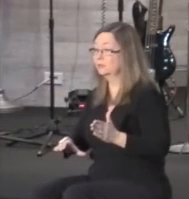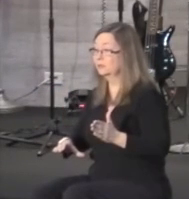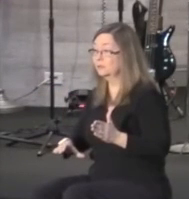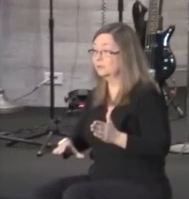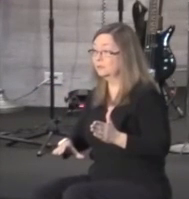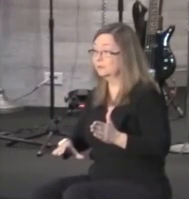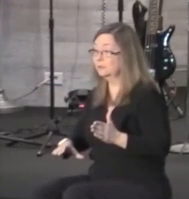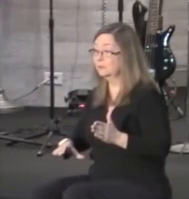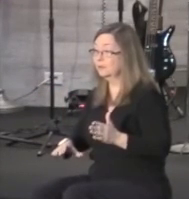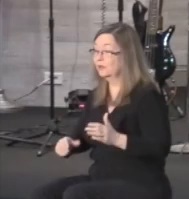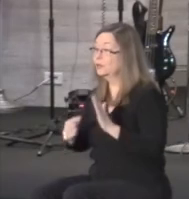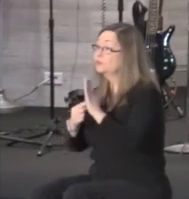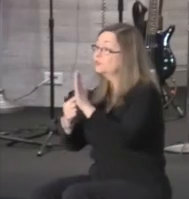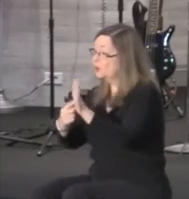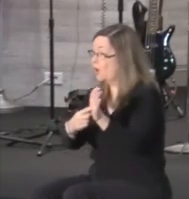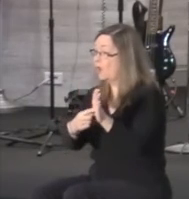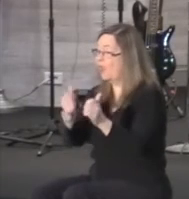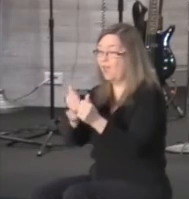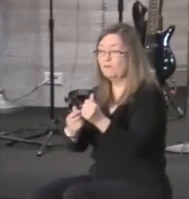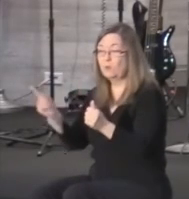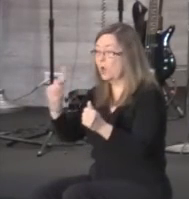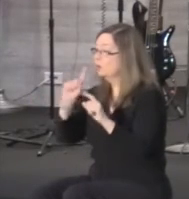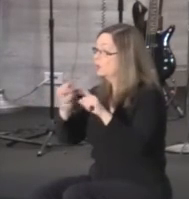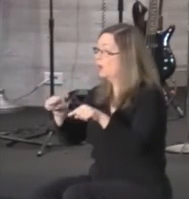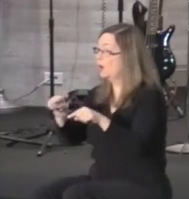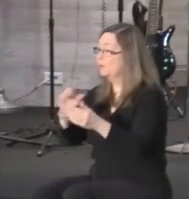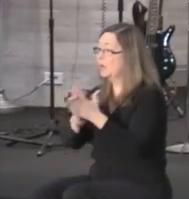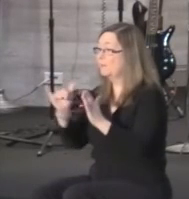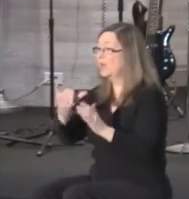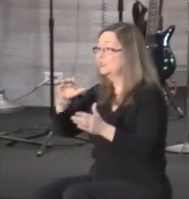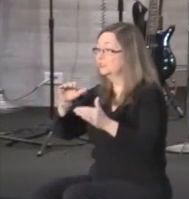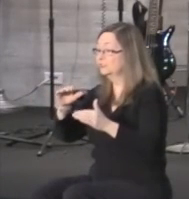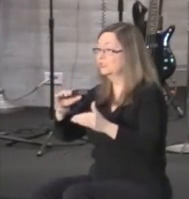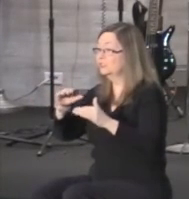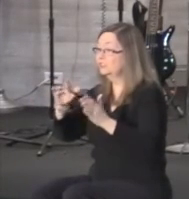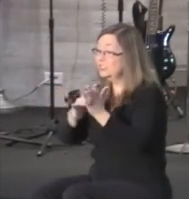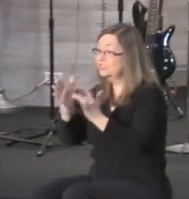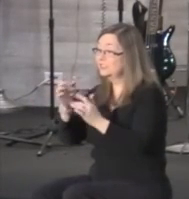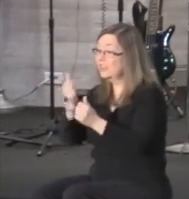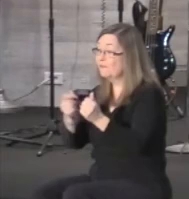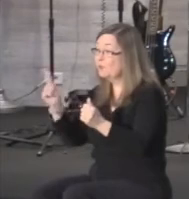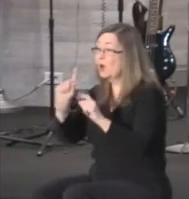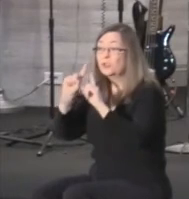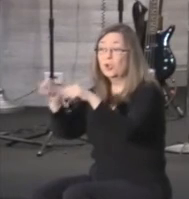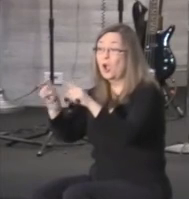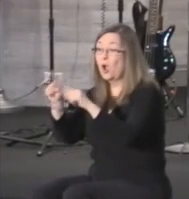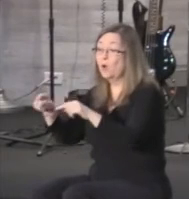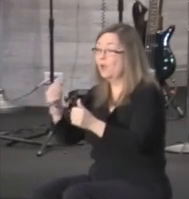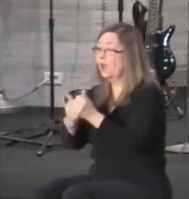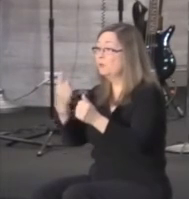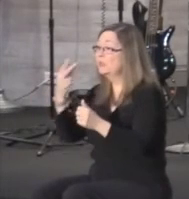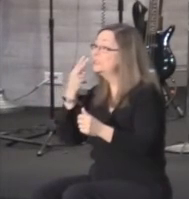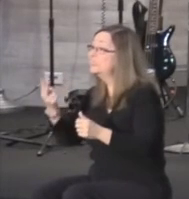Model every place you go. Be a little Jesus everywhere you go. Stamp an image on everyone